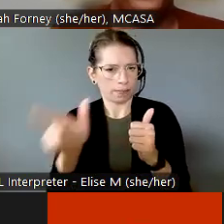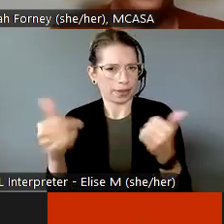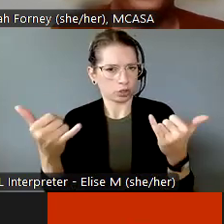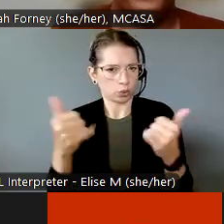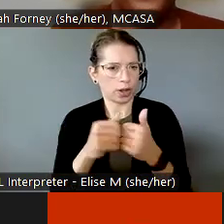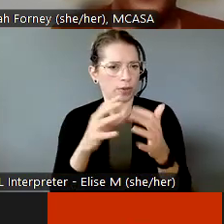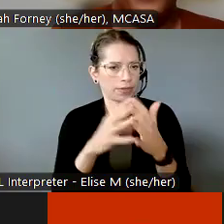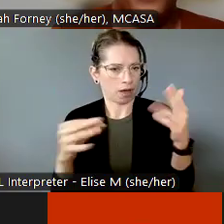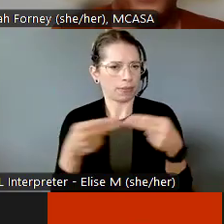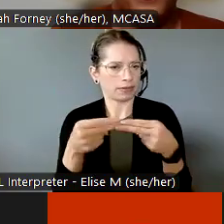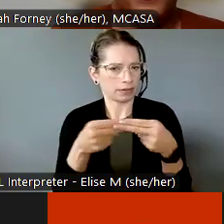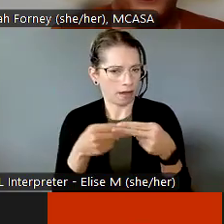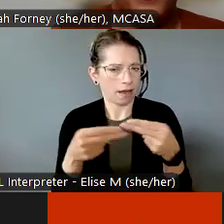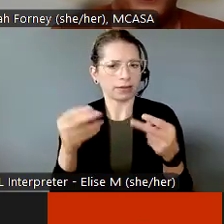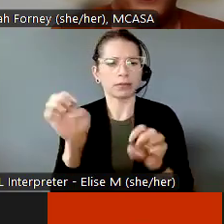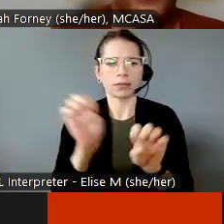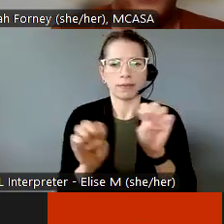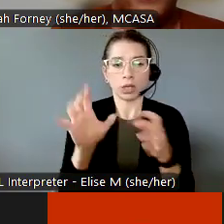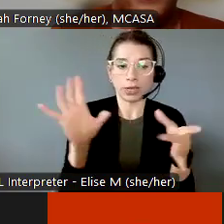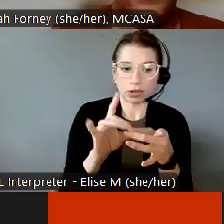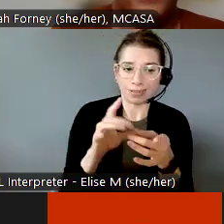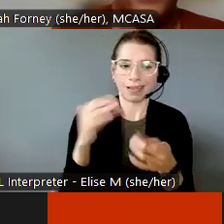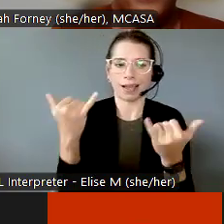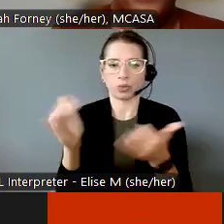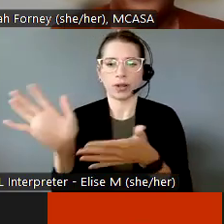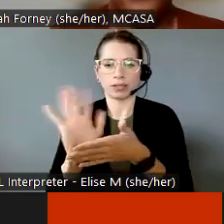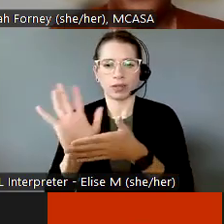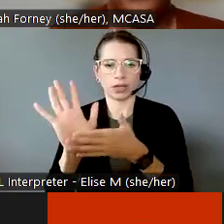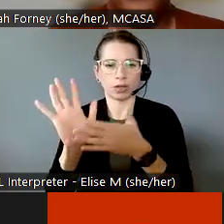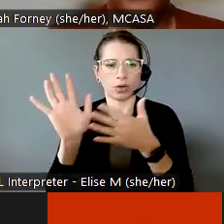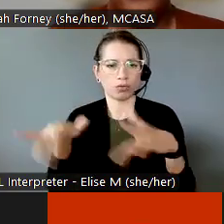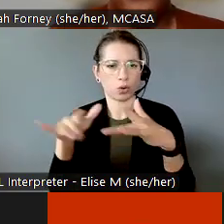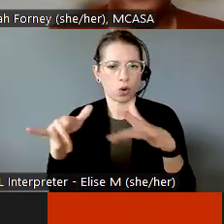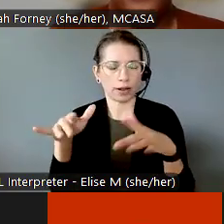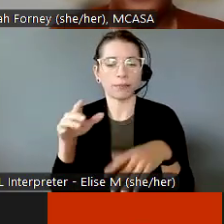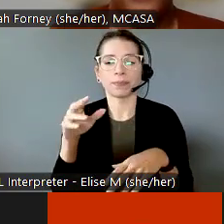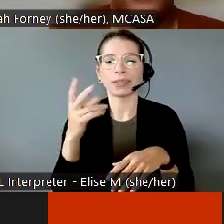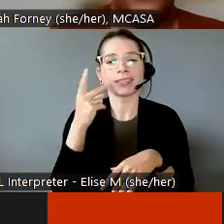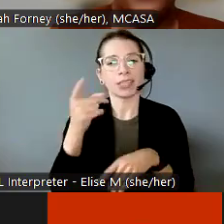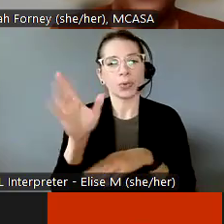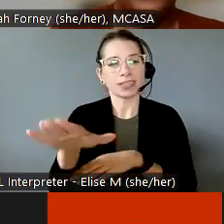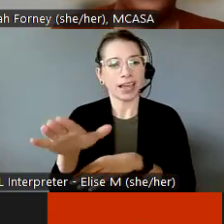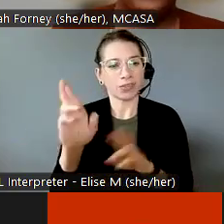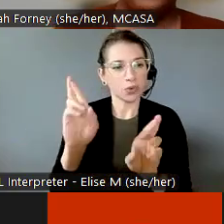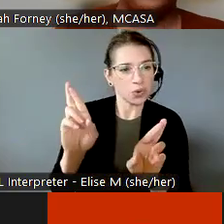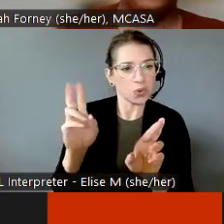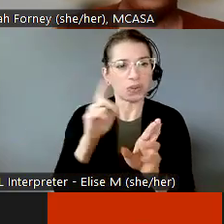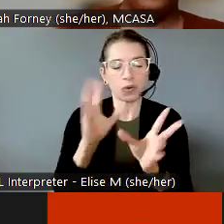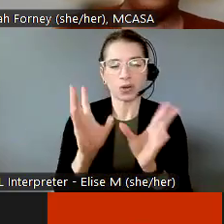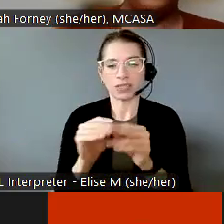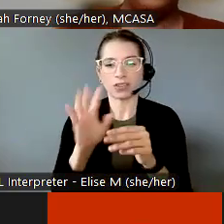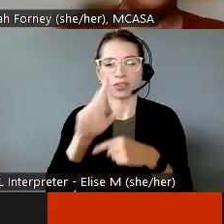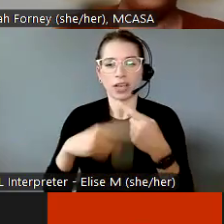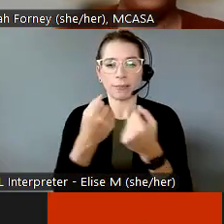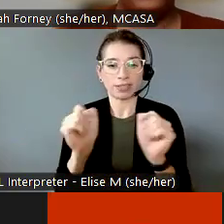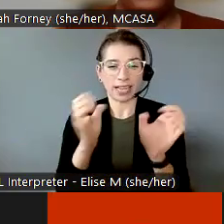the evaluation link, and today's video recording. We hope to see you this afternoon for a session on safety